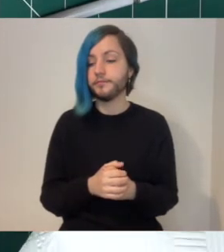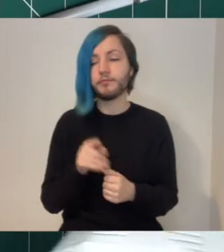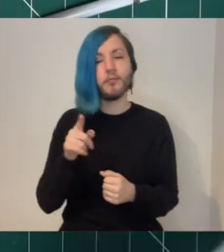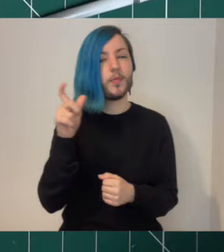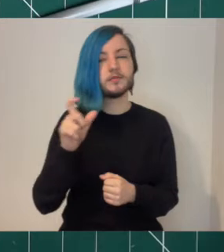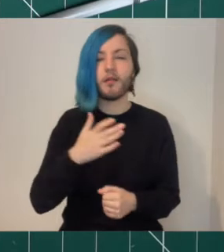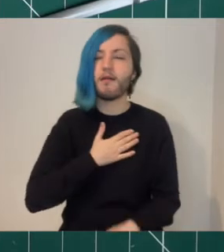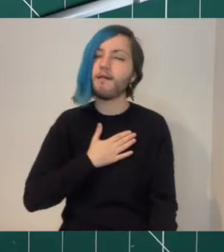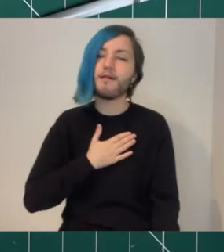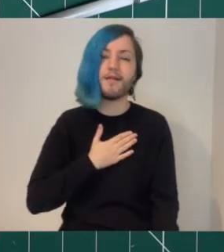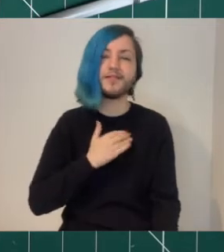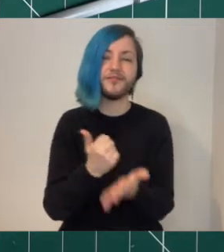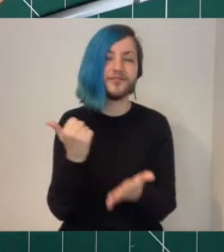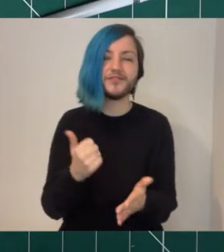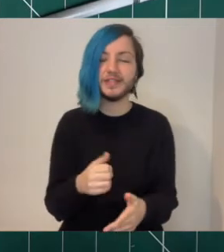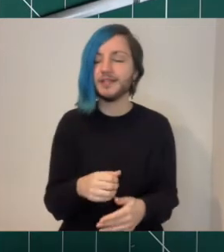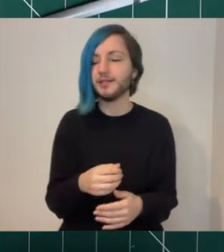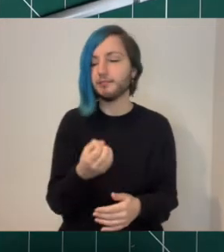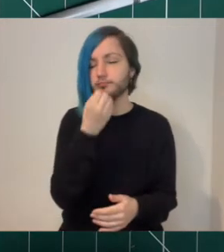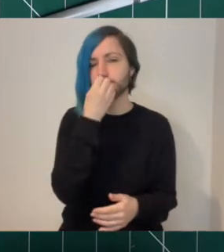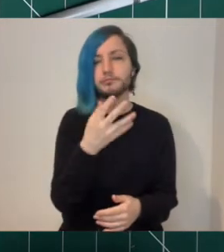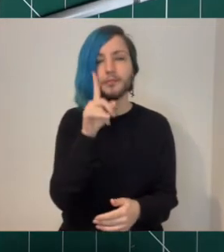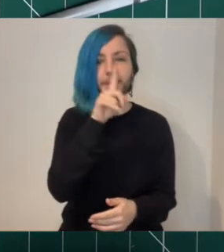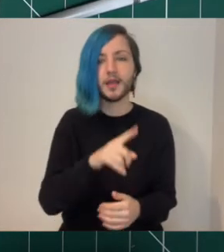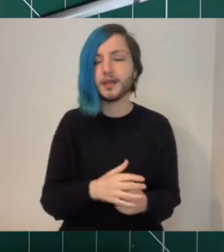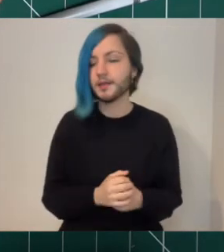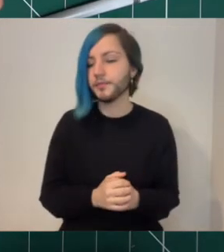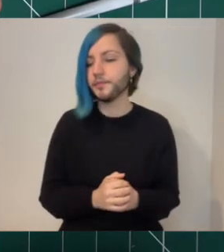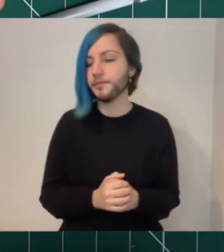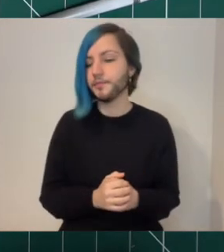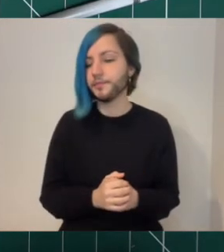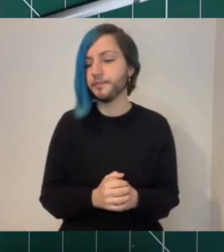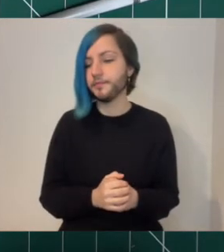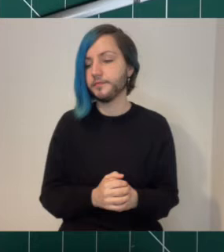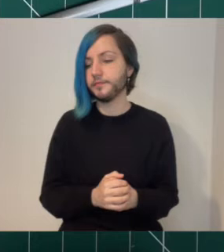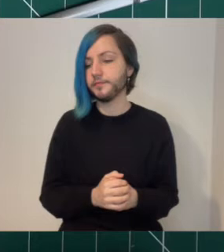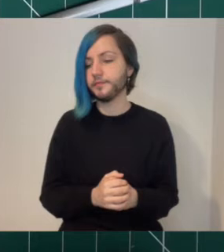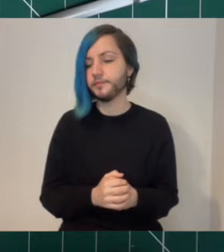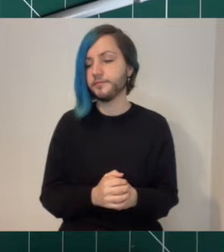And this is a fantastic colour. I absolutely love this pink. And